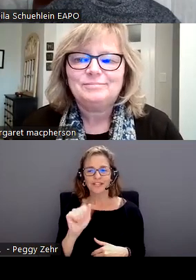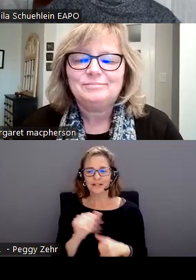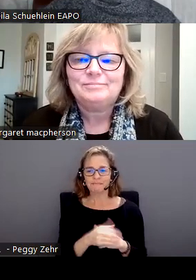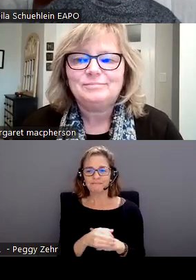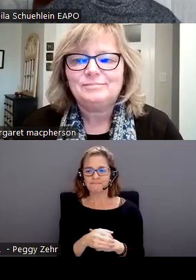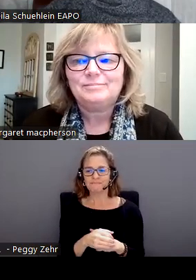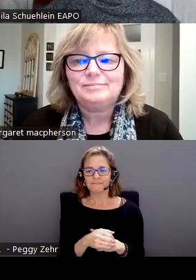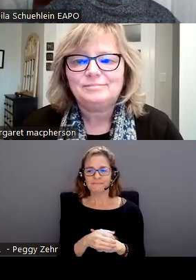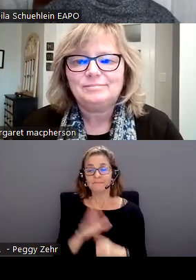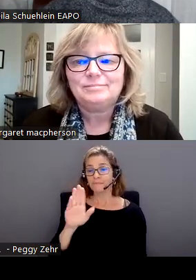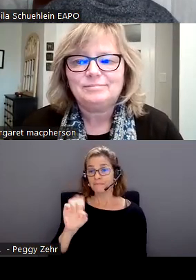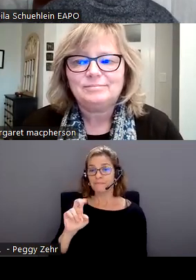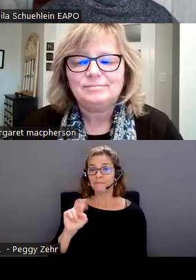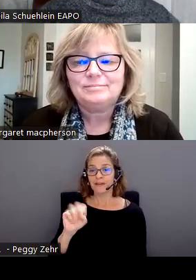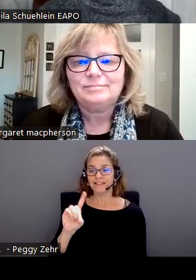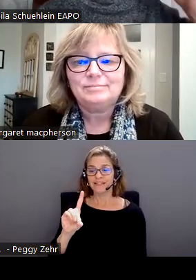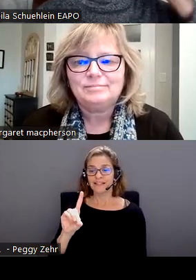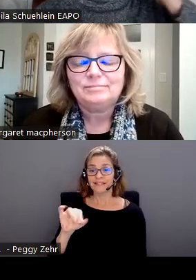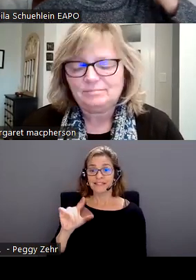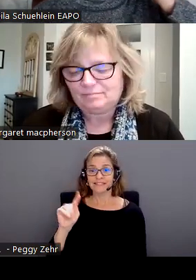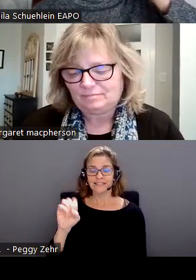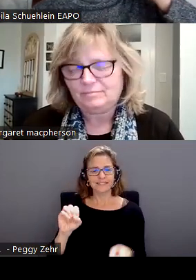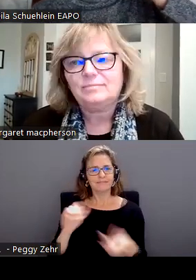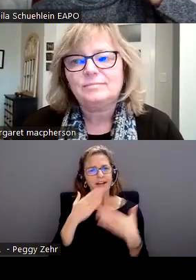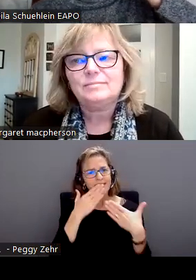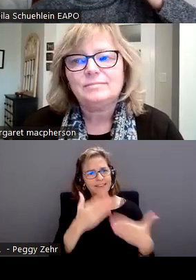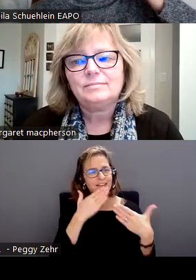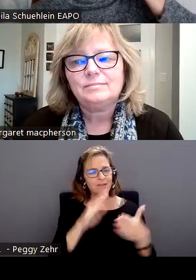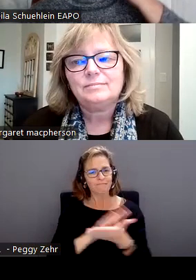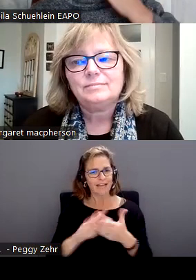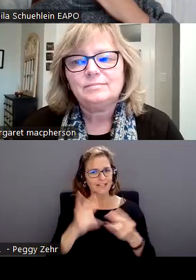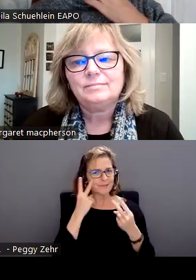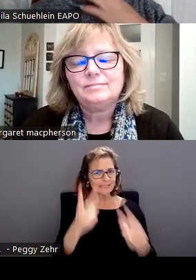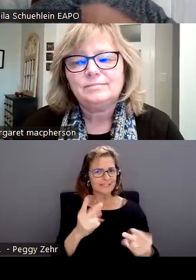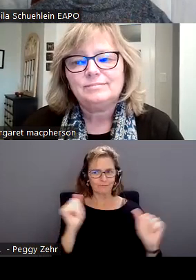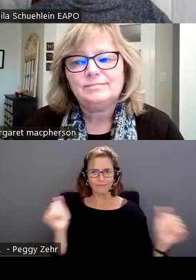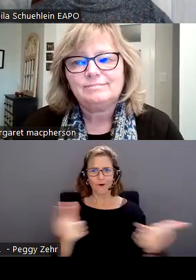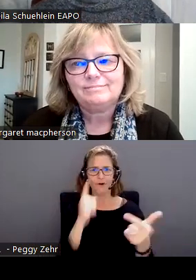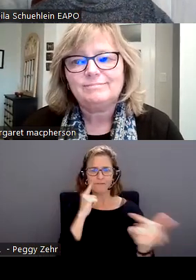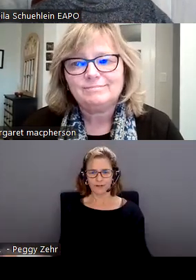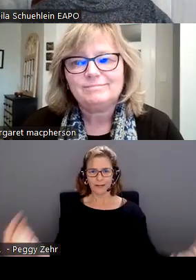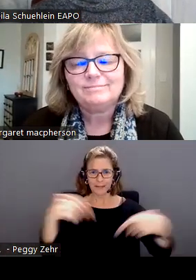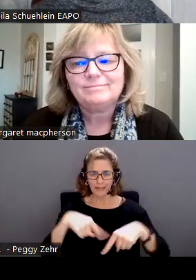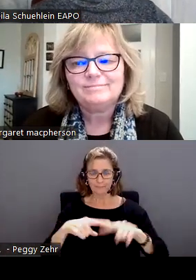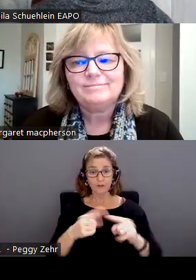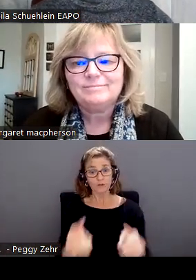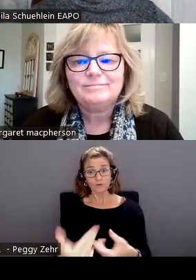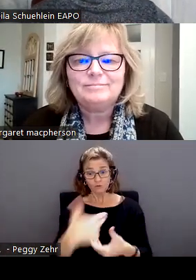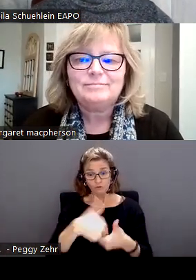Hello, everyone. It's a pleasure to see you all, and I wanted to thank you for being present with us